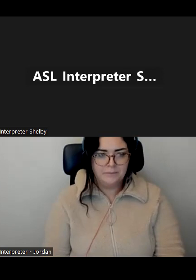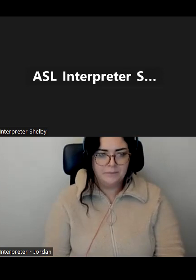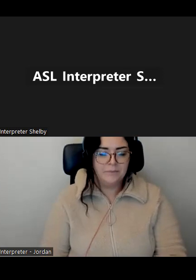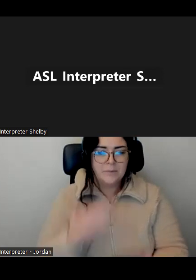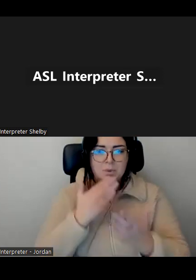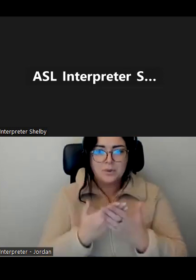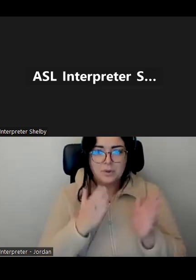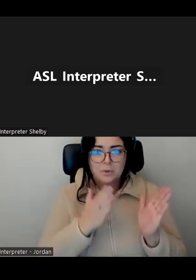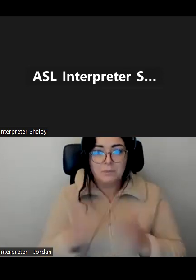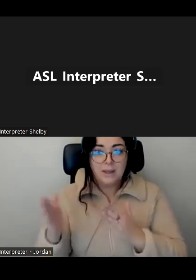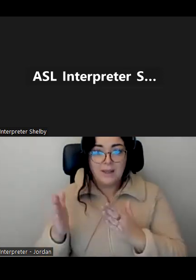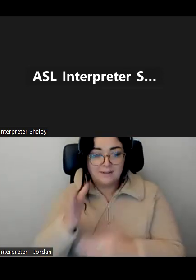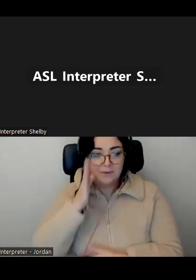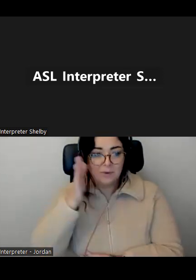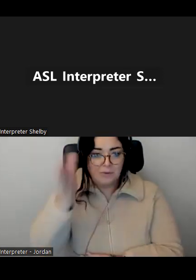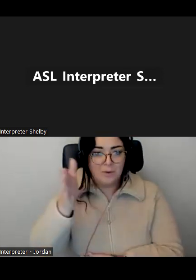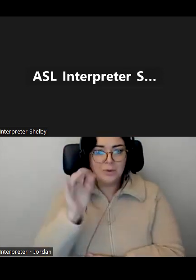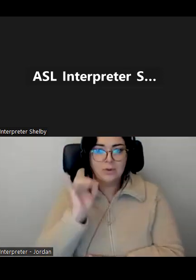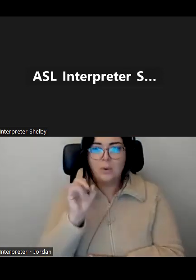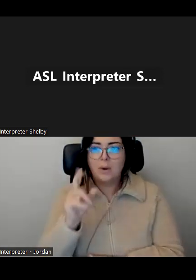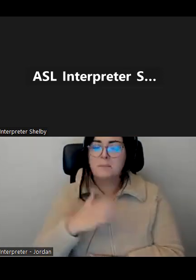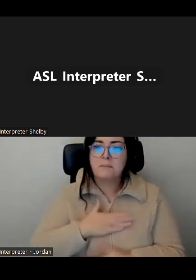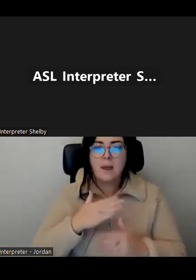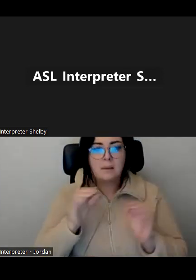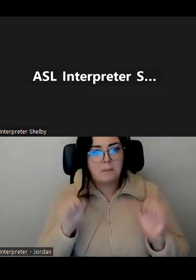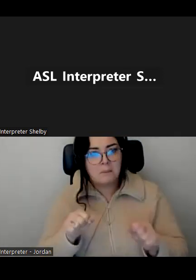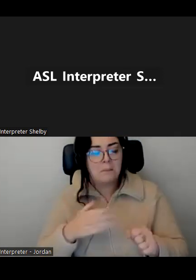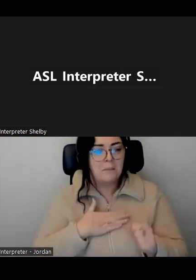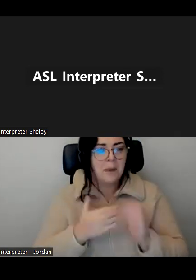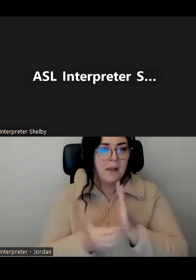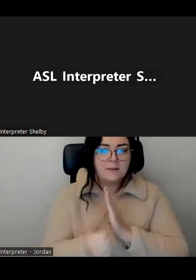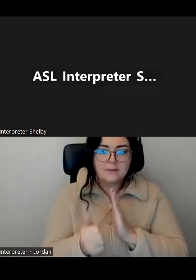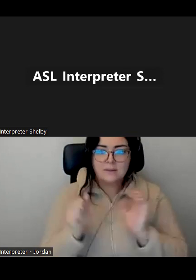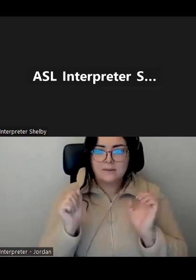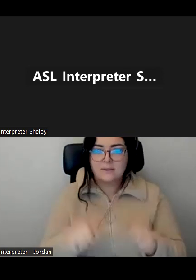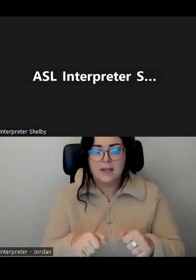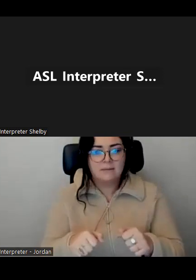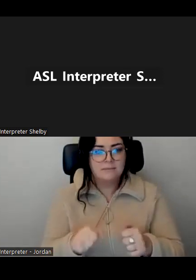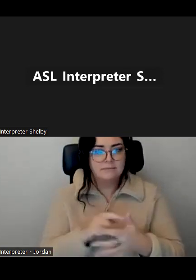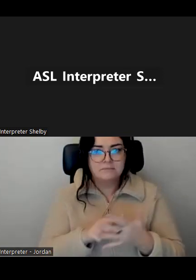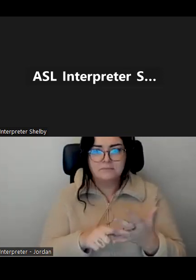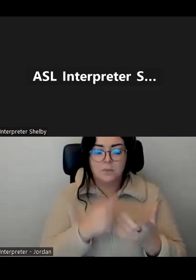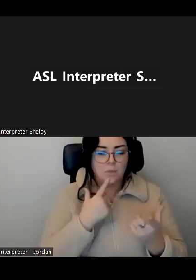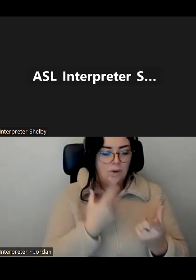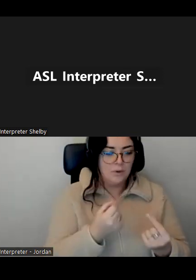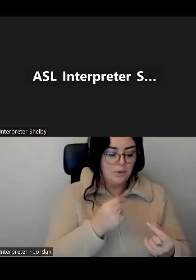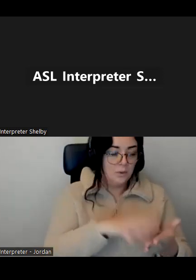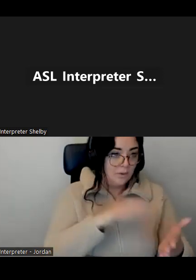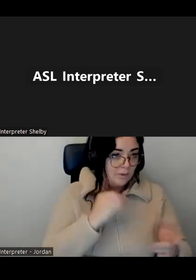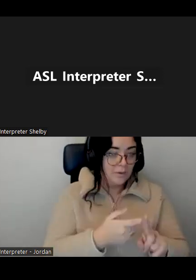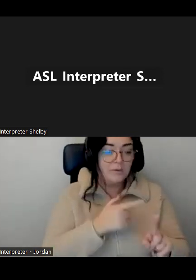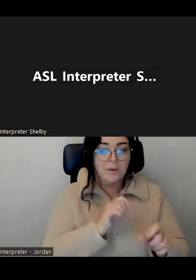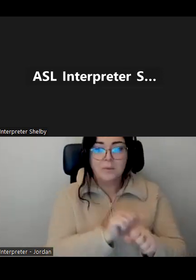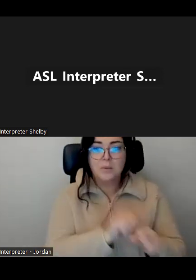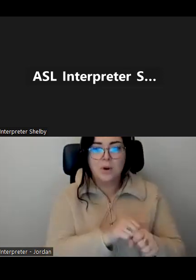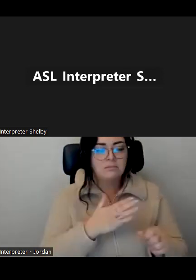It can be thinking about, what abilities and skills that you've gained through your work and your strengths, and